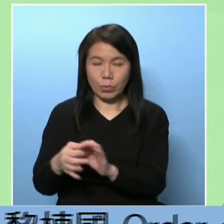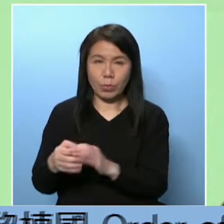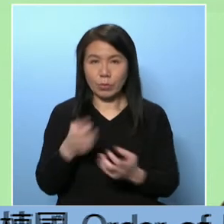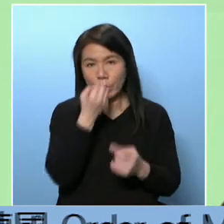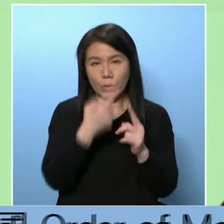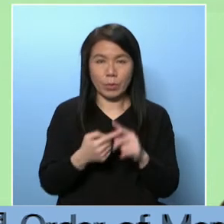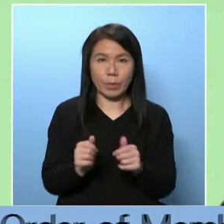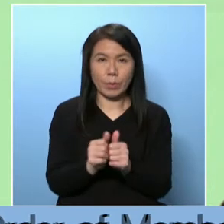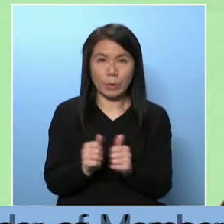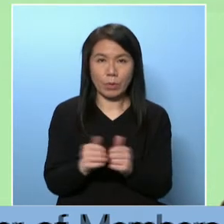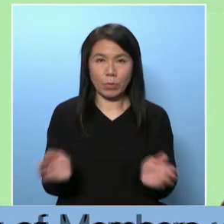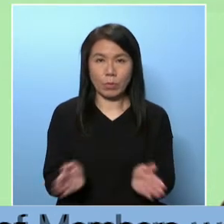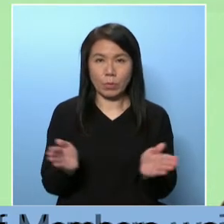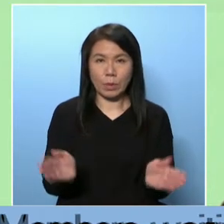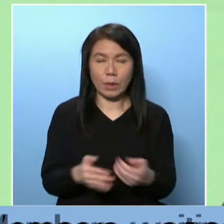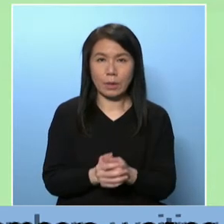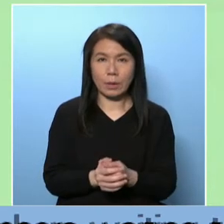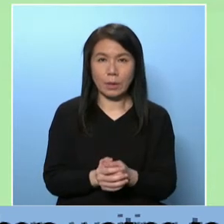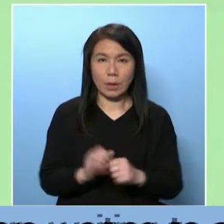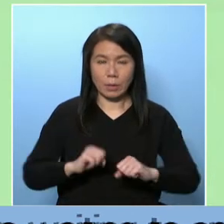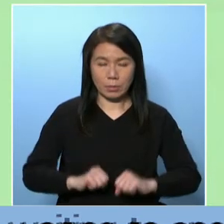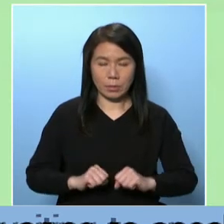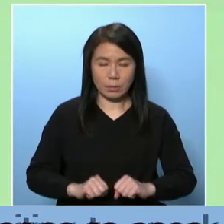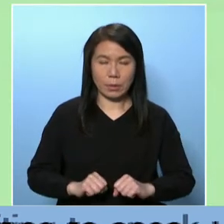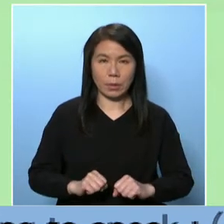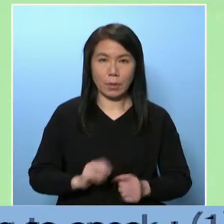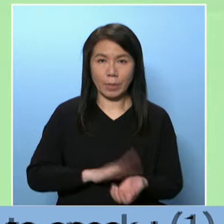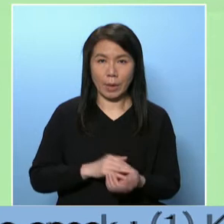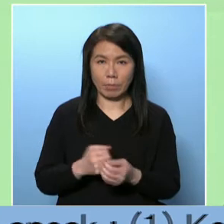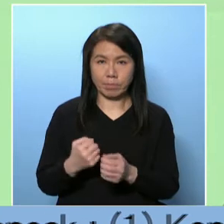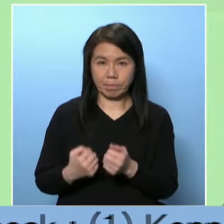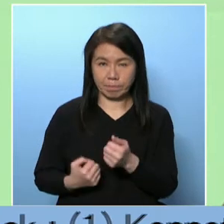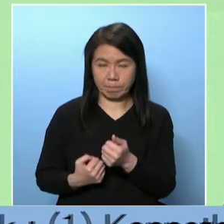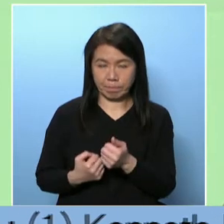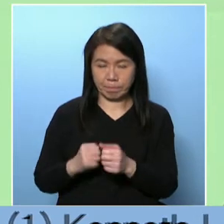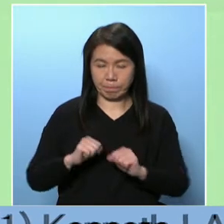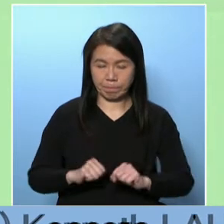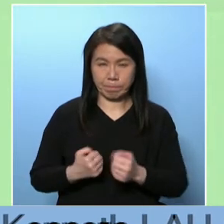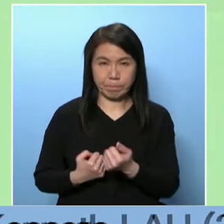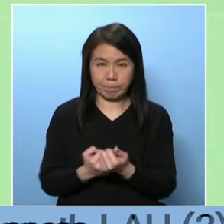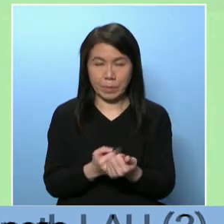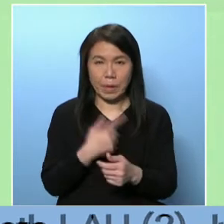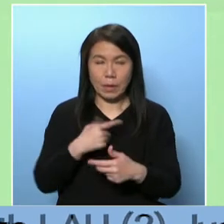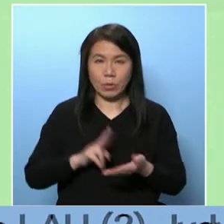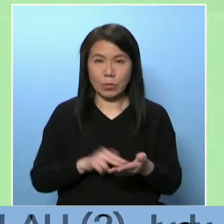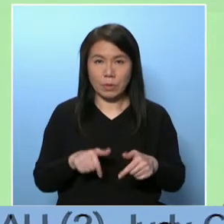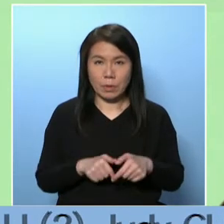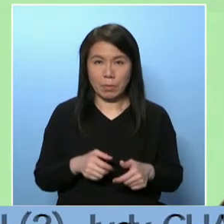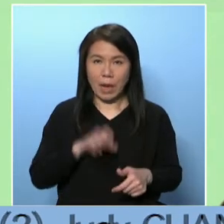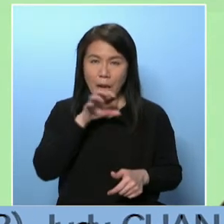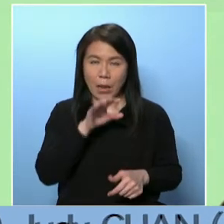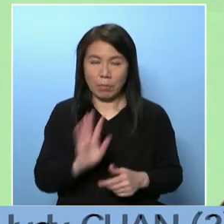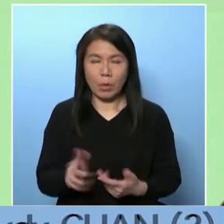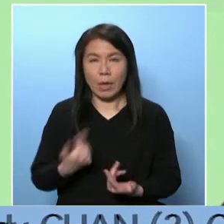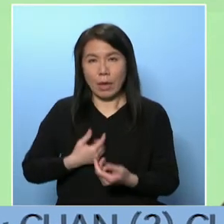contacting our trade union members and also our friends in the community. I've been encouraging them that we should